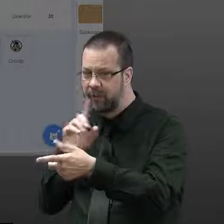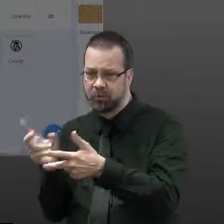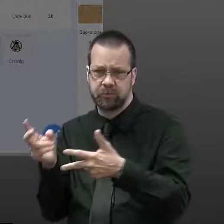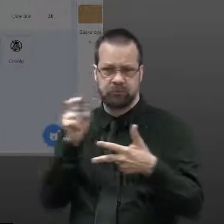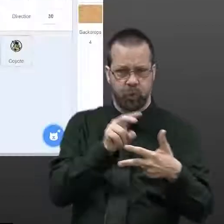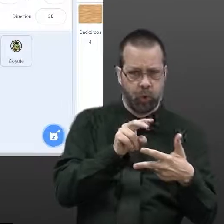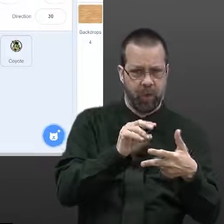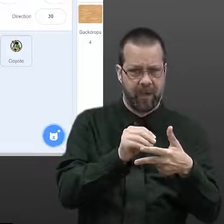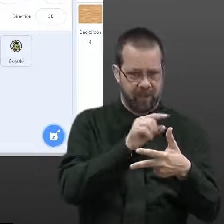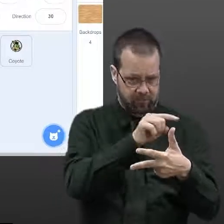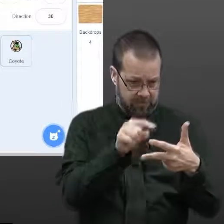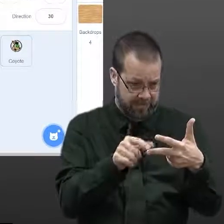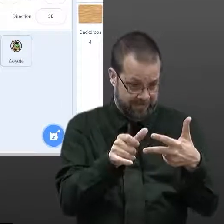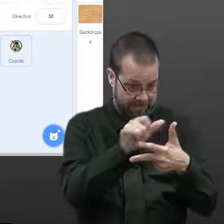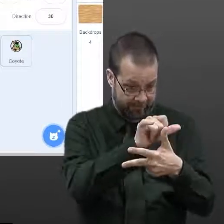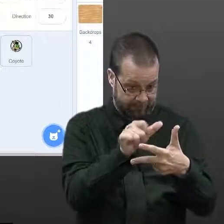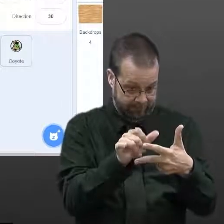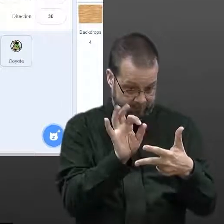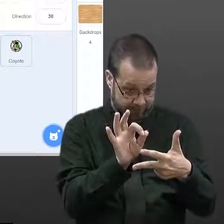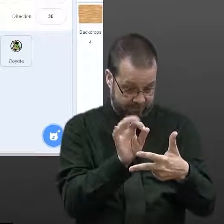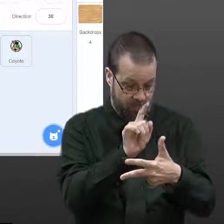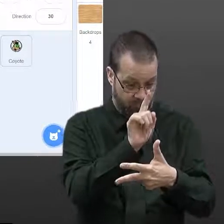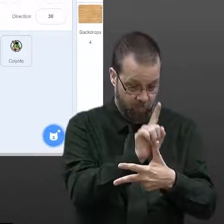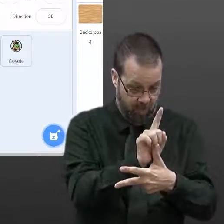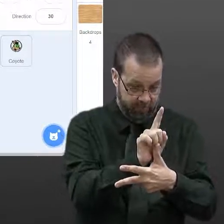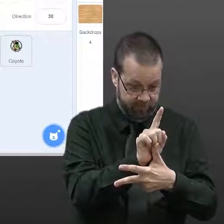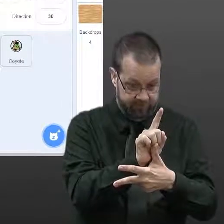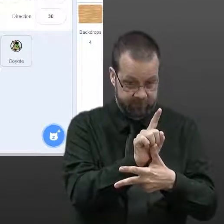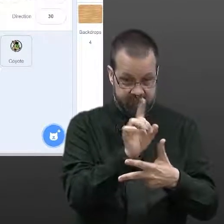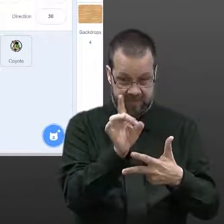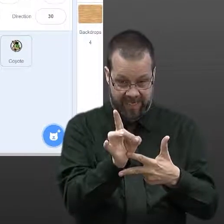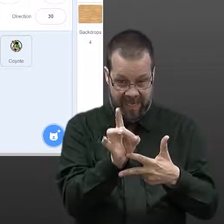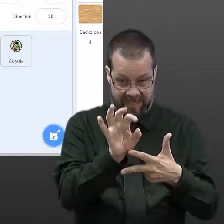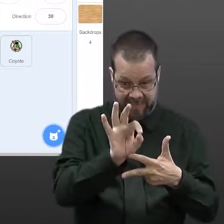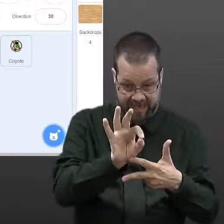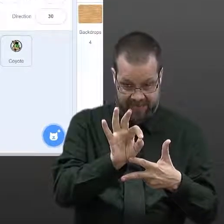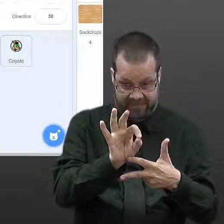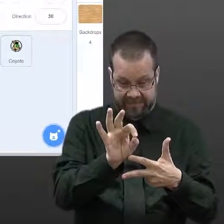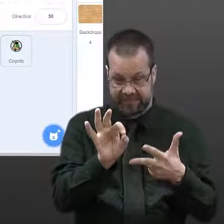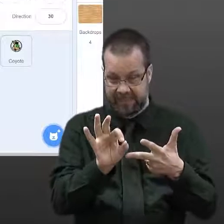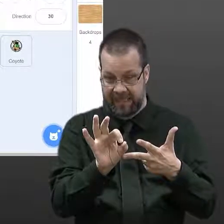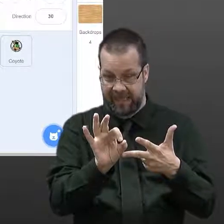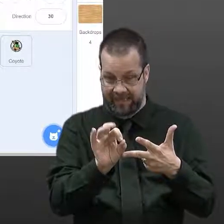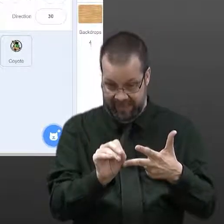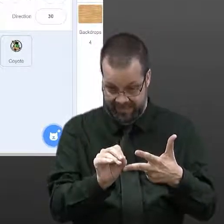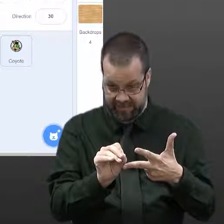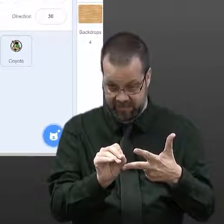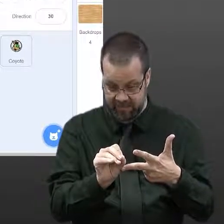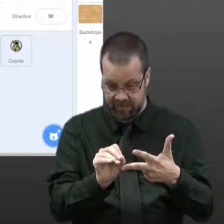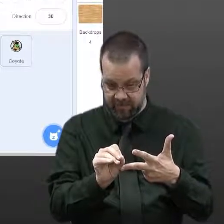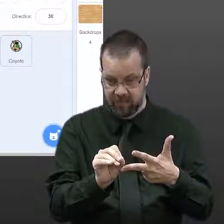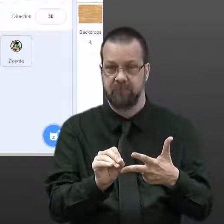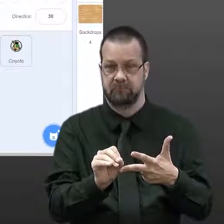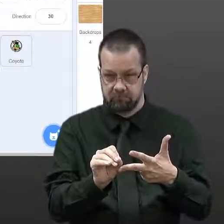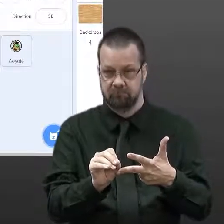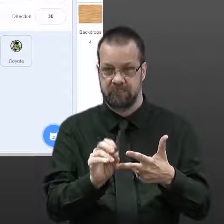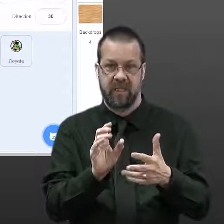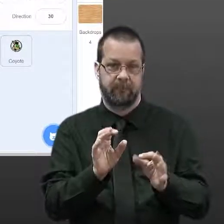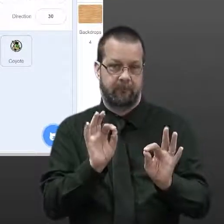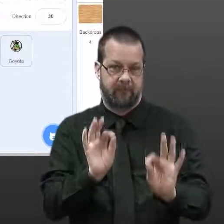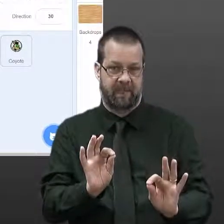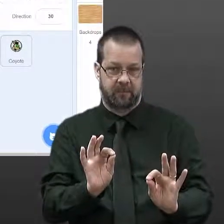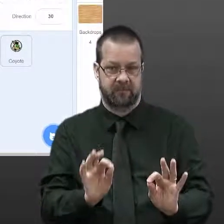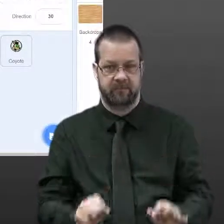value from the sprite on your stage. Either way you do it, make sure that it says these